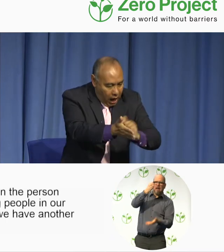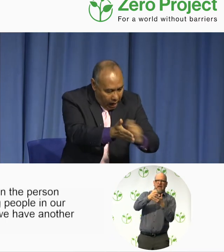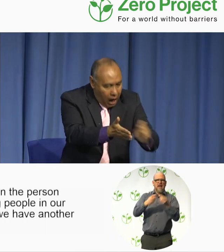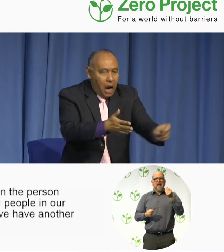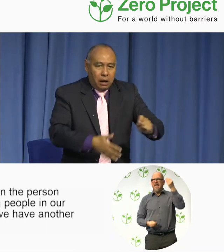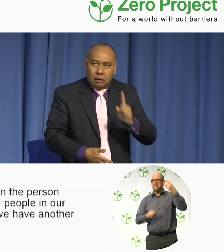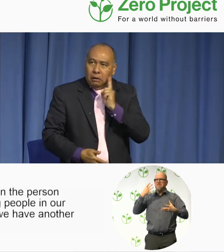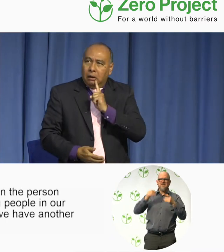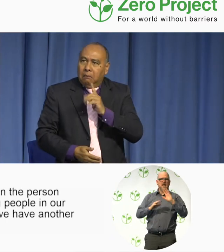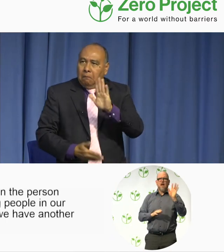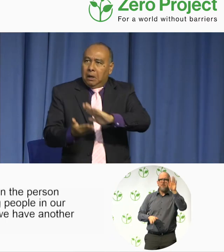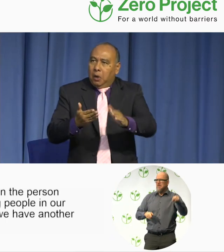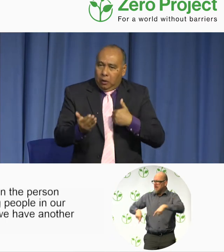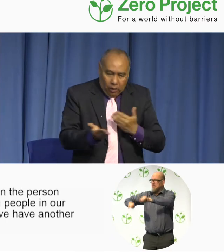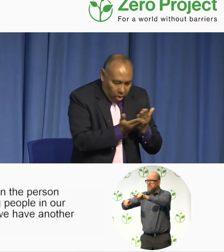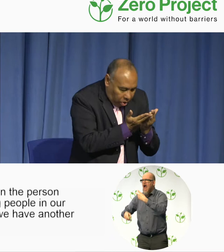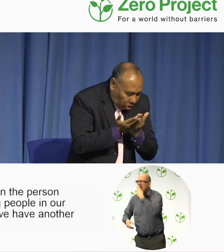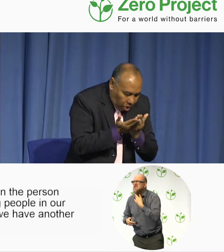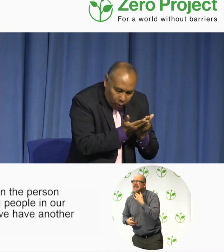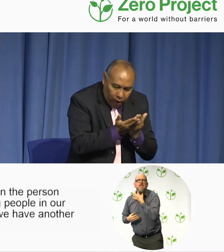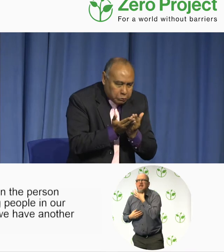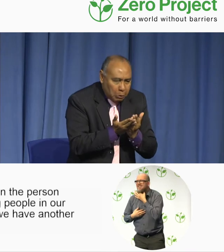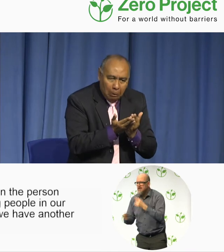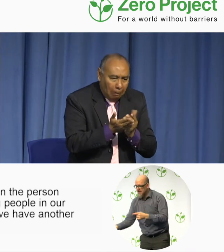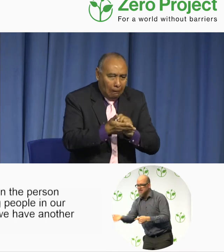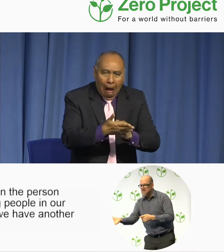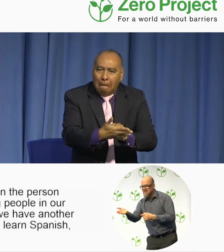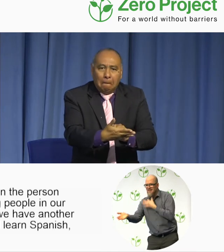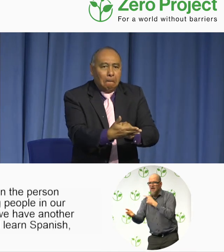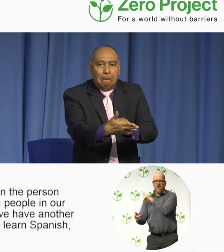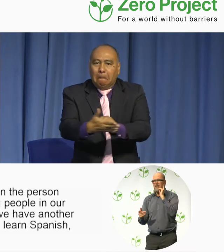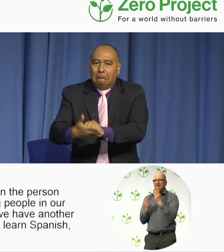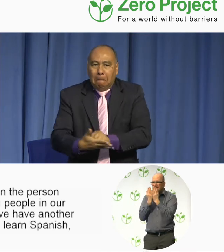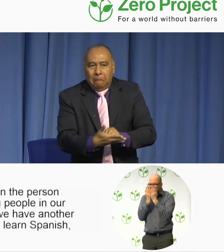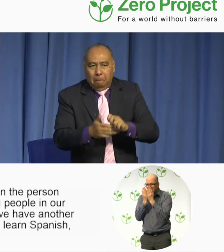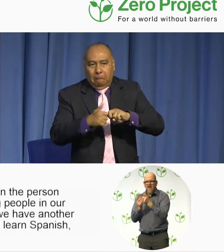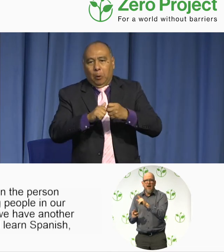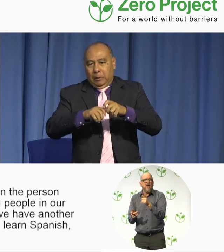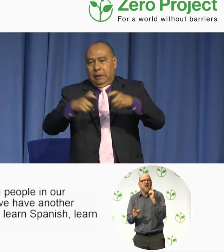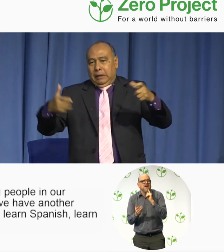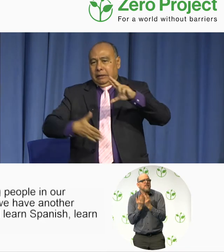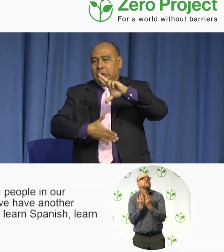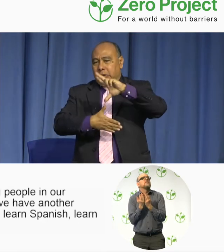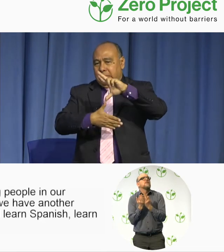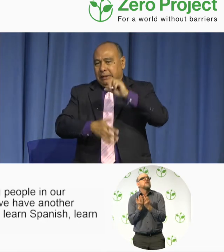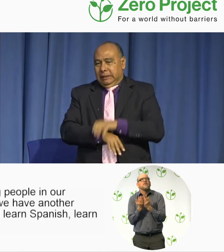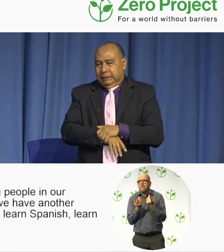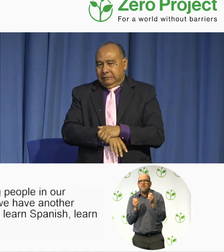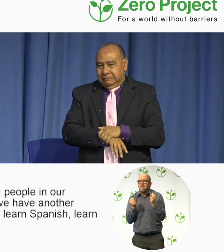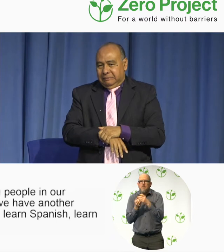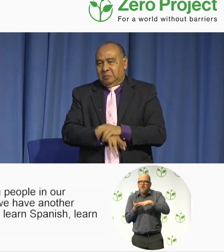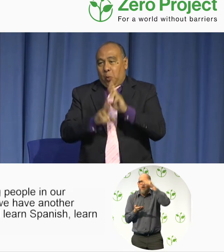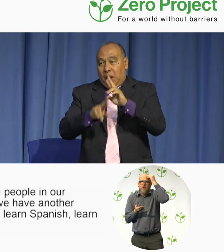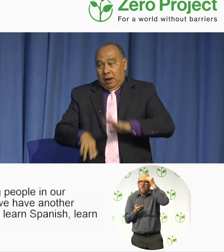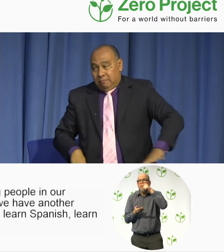Government thinks, no, go out and learn Spanish, learn our